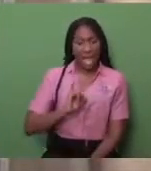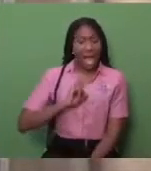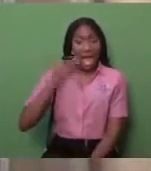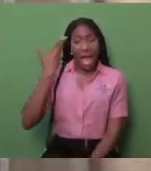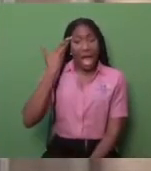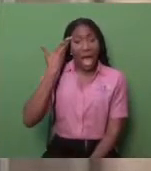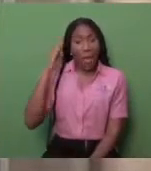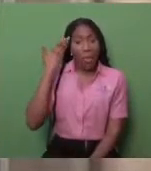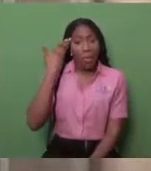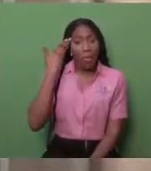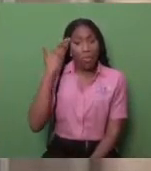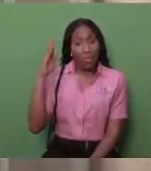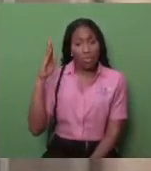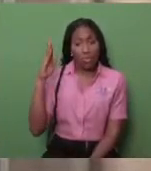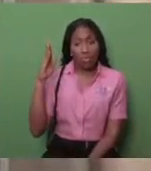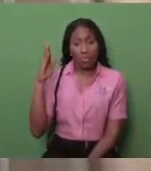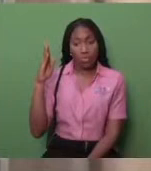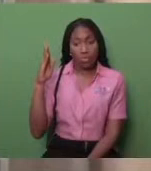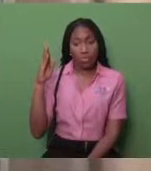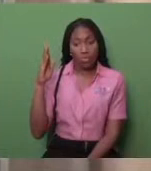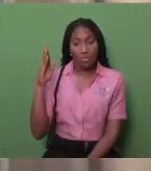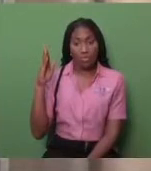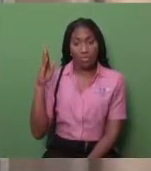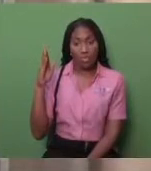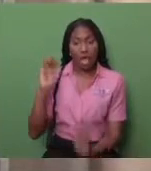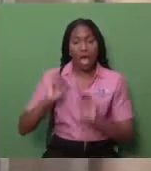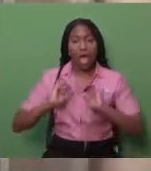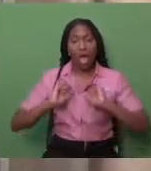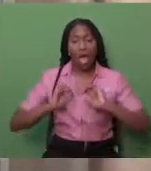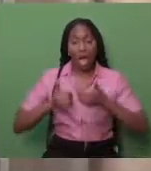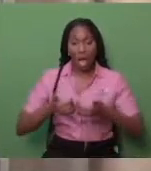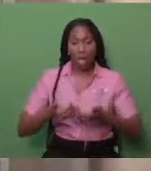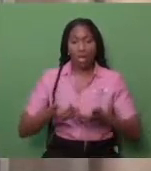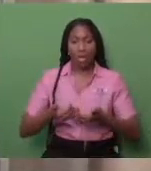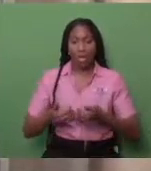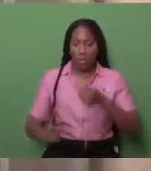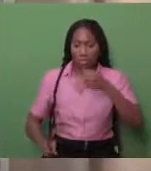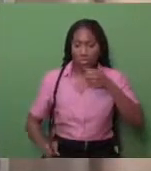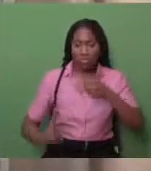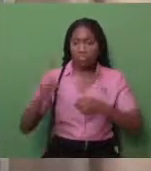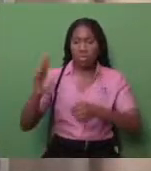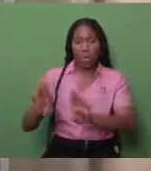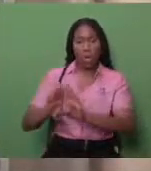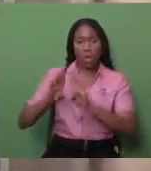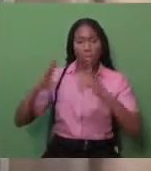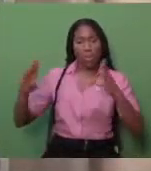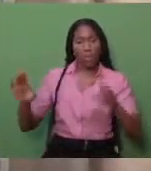I don't know how the opening of that station